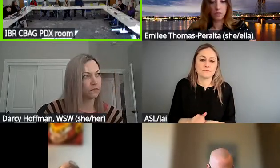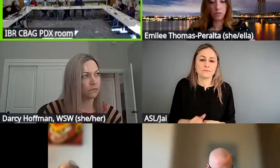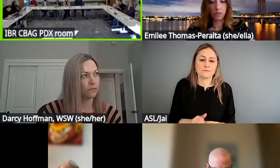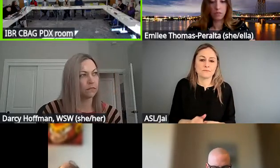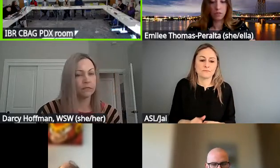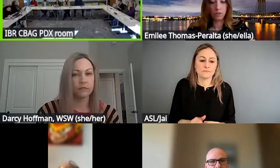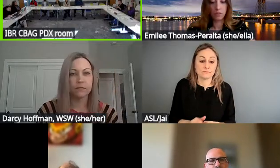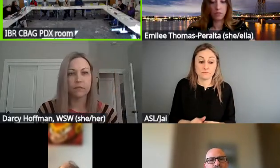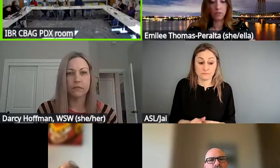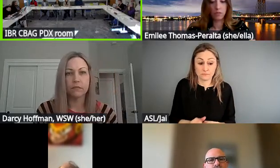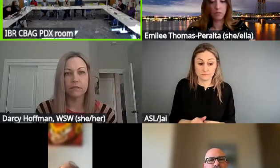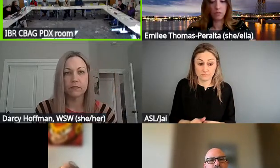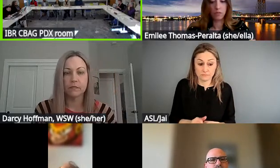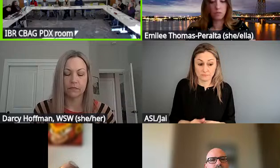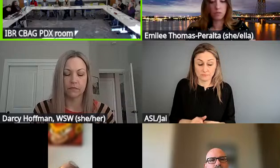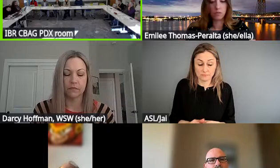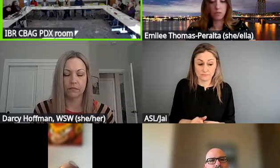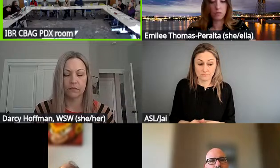Yep.